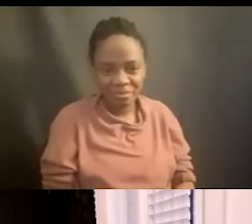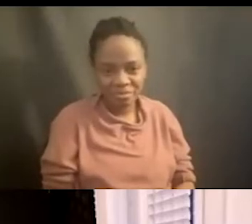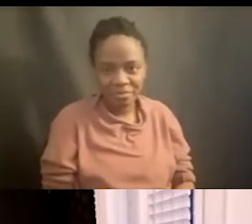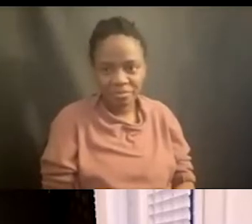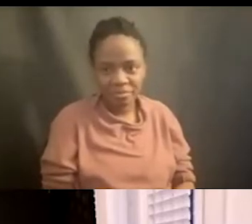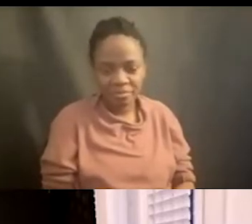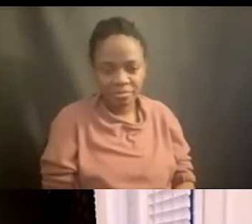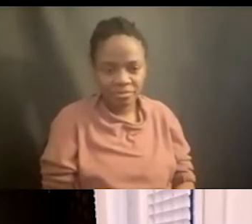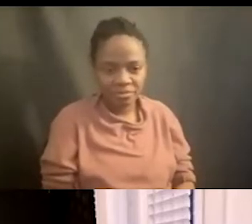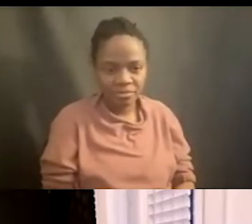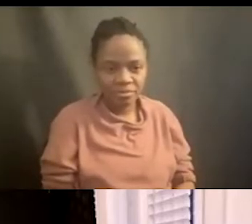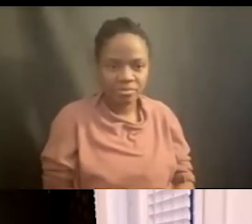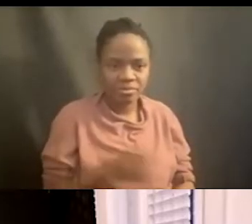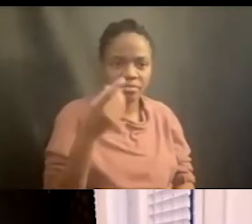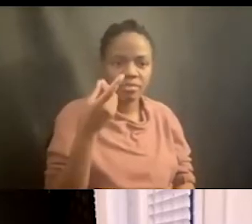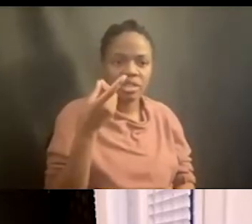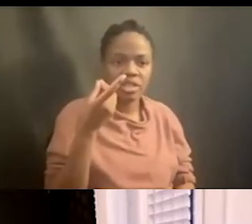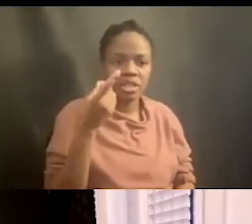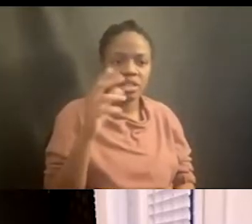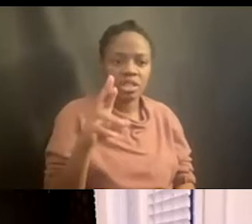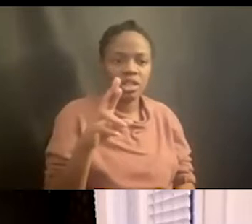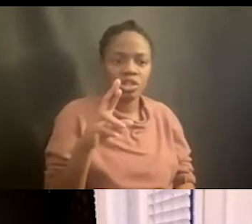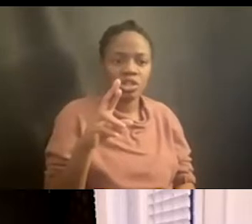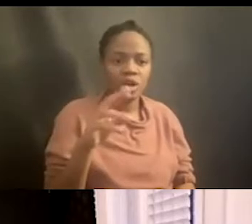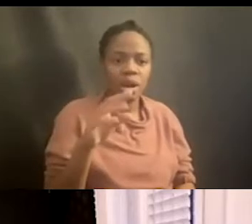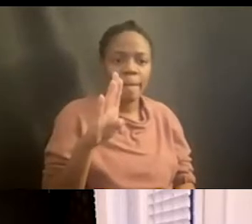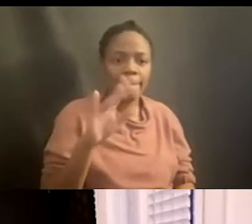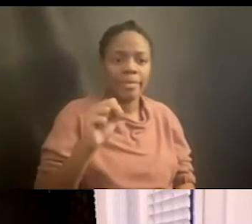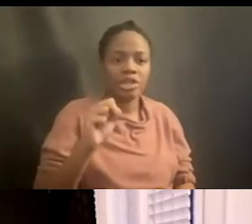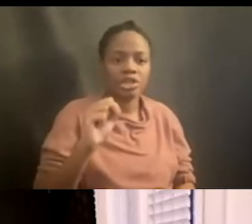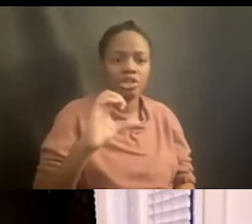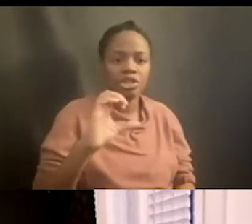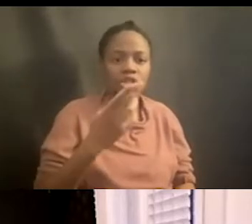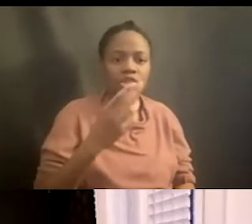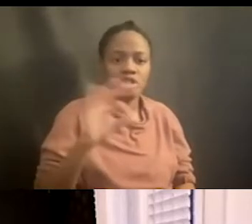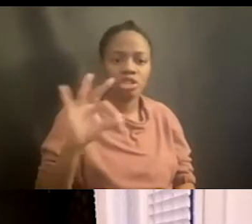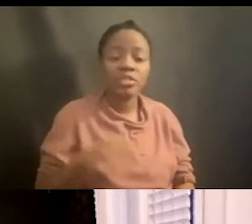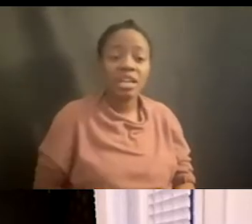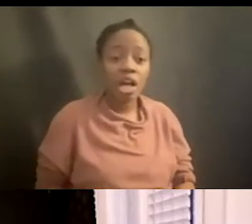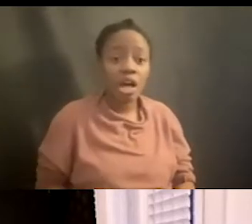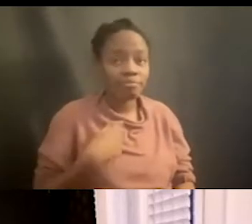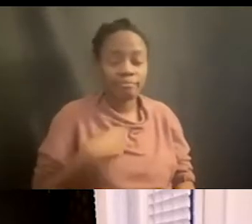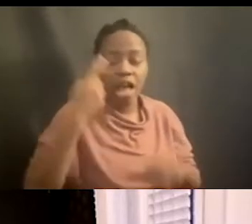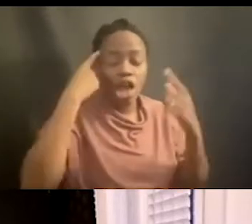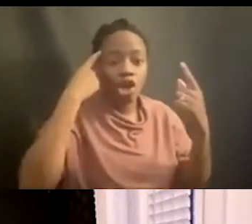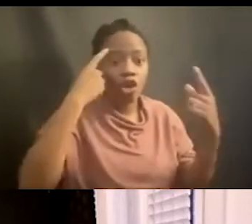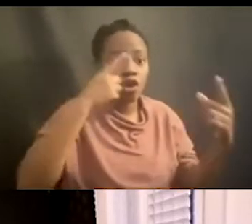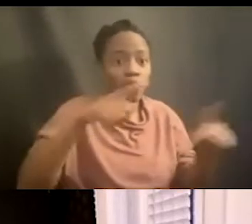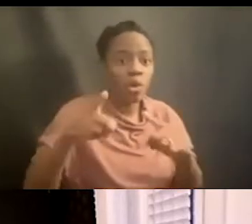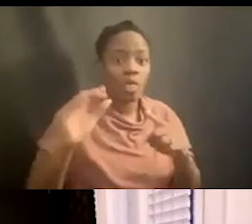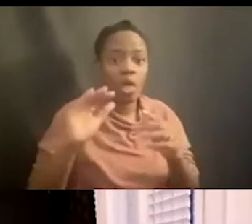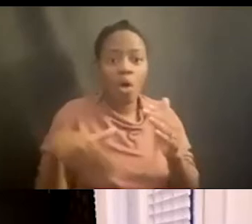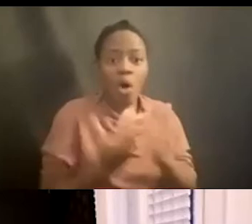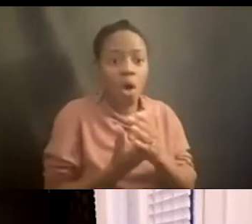Dr. Ruelas Bishop and then Dr. Gallegos. I think, I couldn't agree more with what all of my colleagues and our